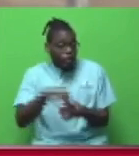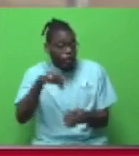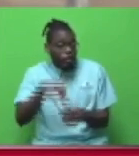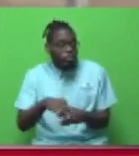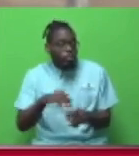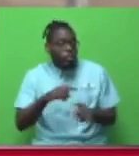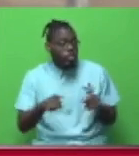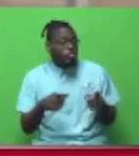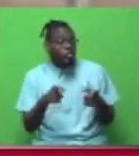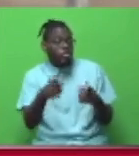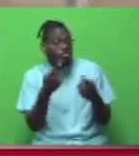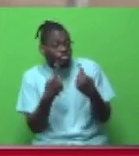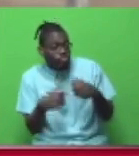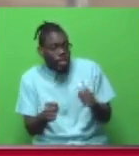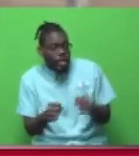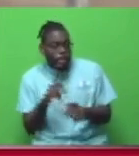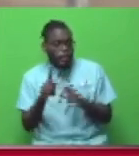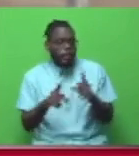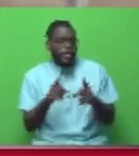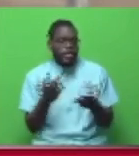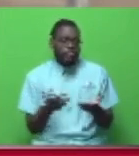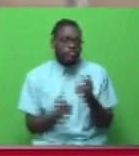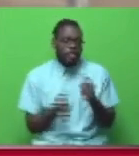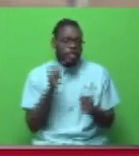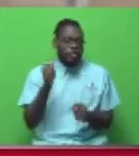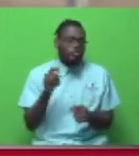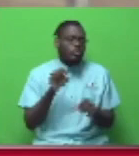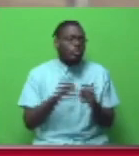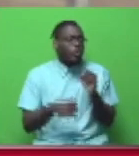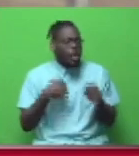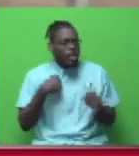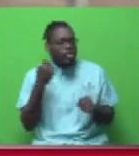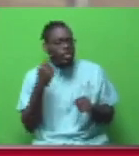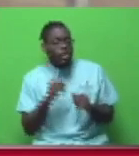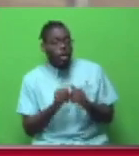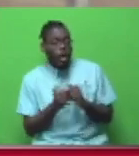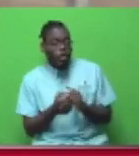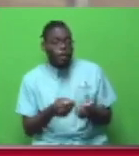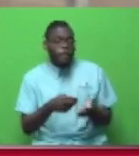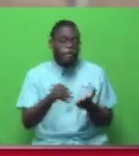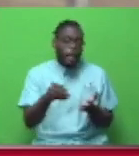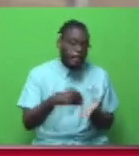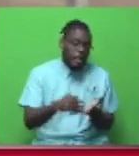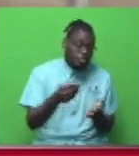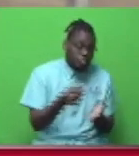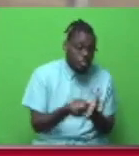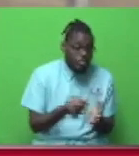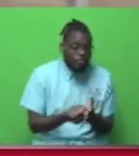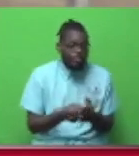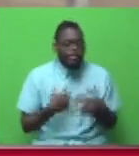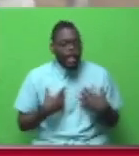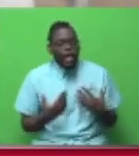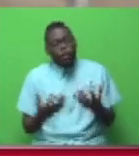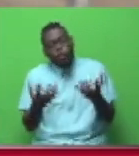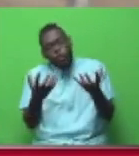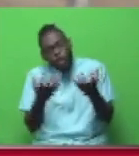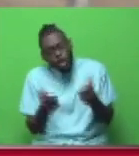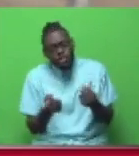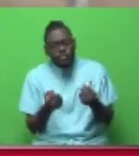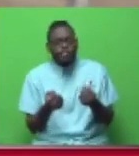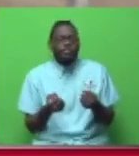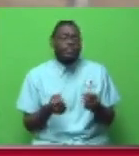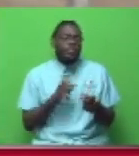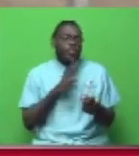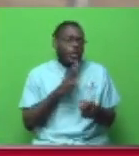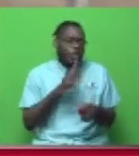to understand where their monies have been spent. And I want to make reference, Mr. Vice President, to a document that was laid by the previous